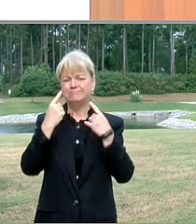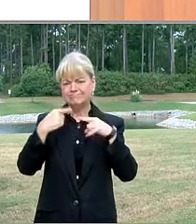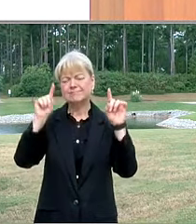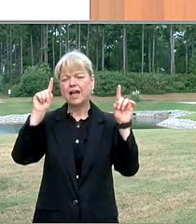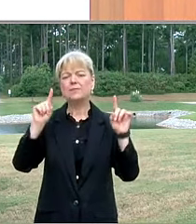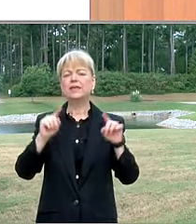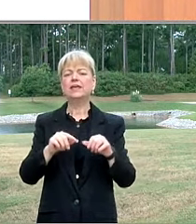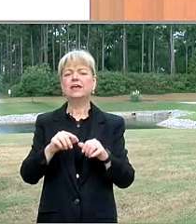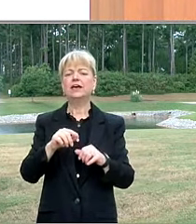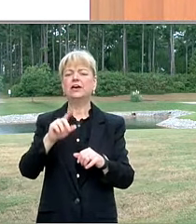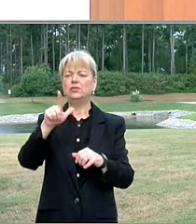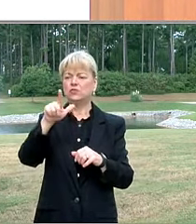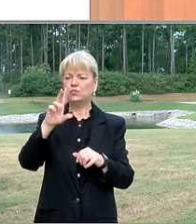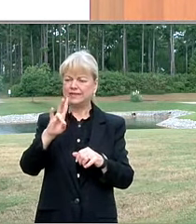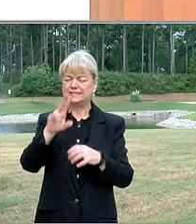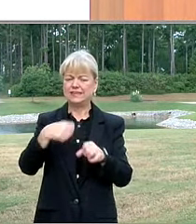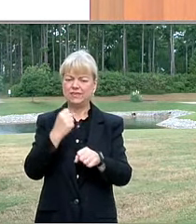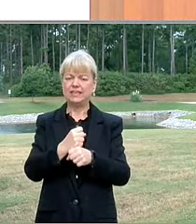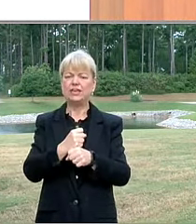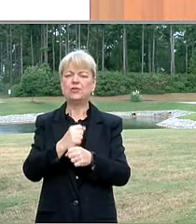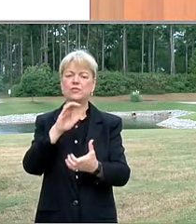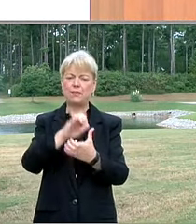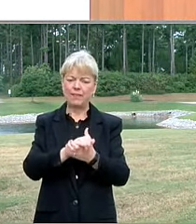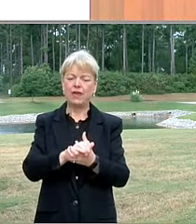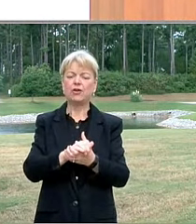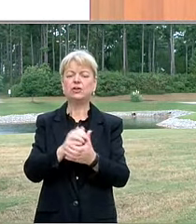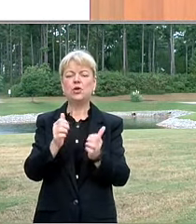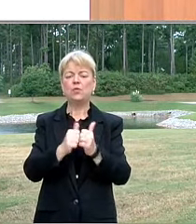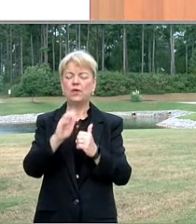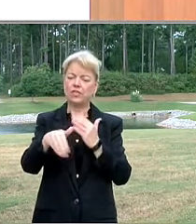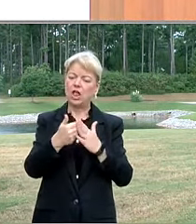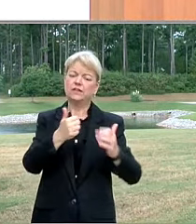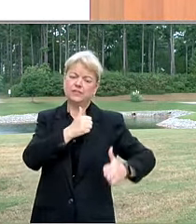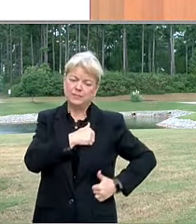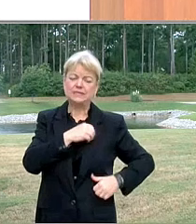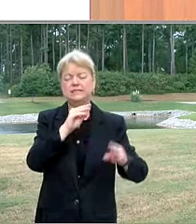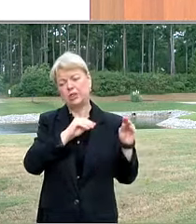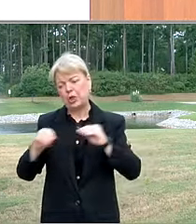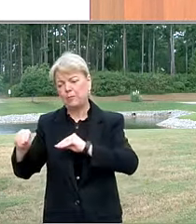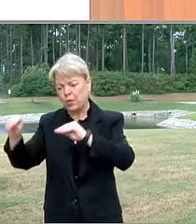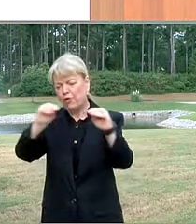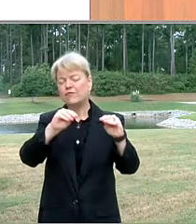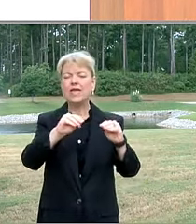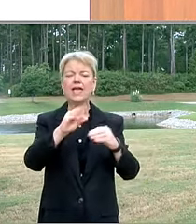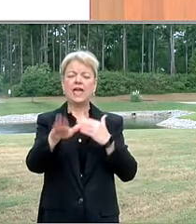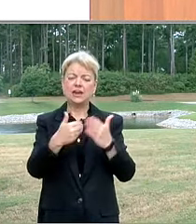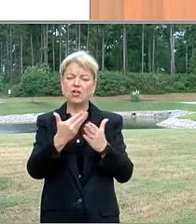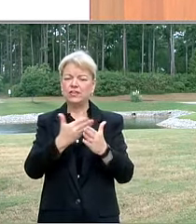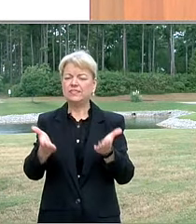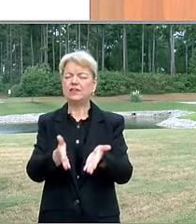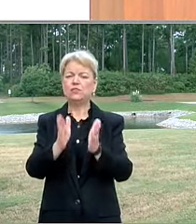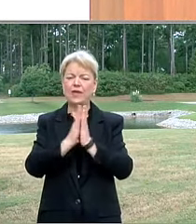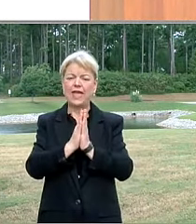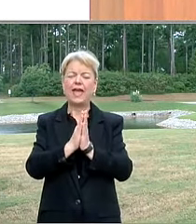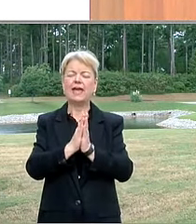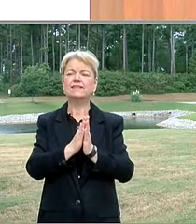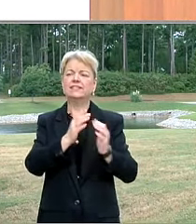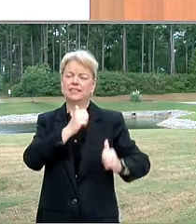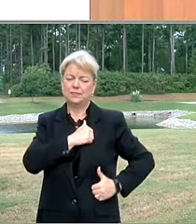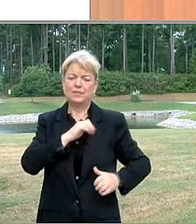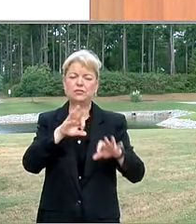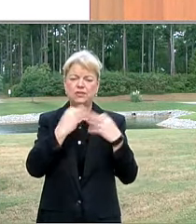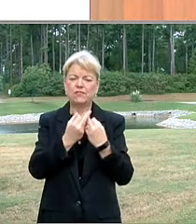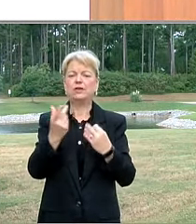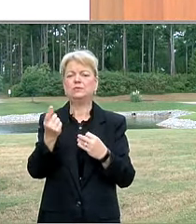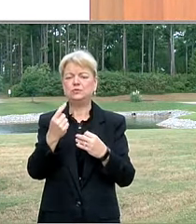family with all the moves and all the things that we ask our military families to do is an incredible accomplishment.